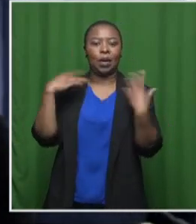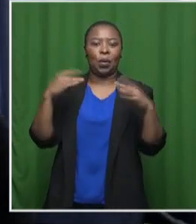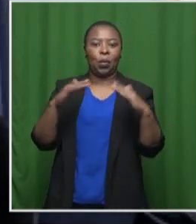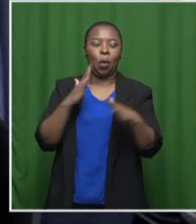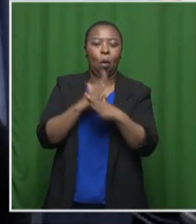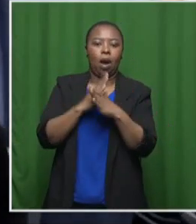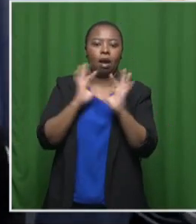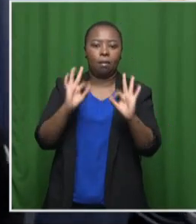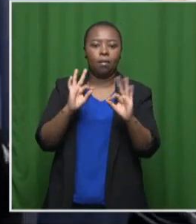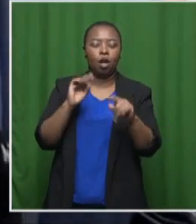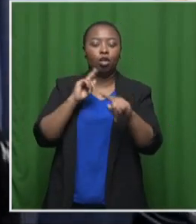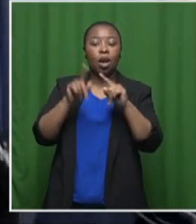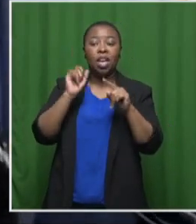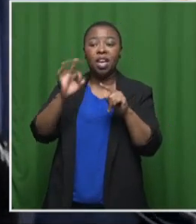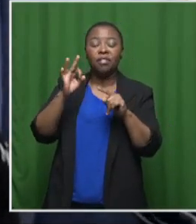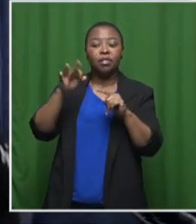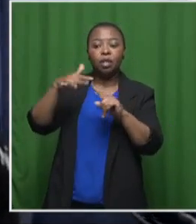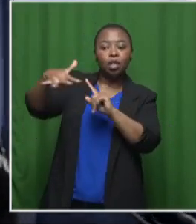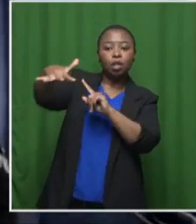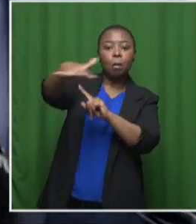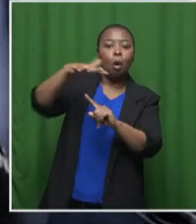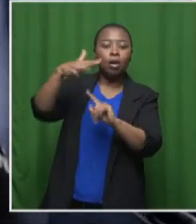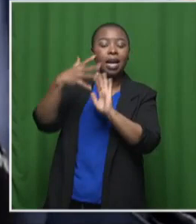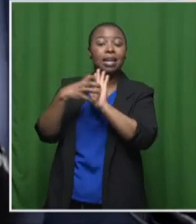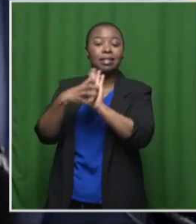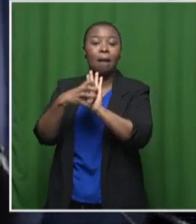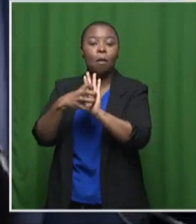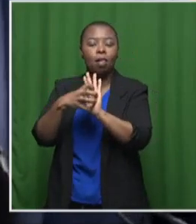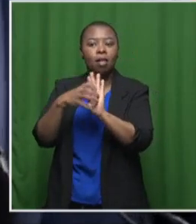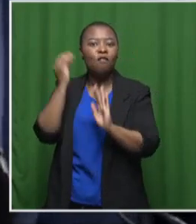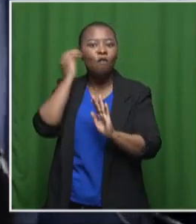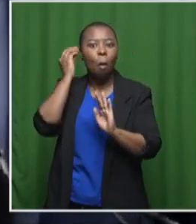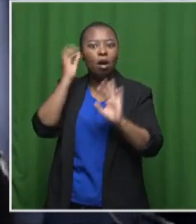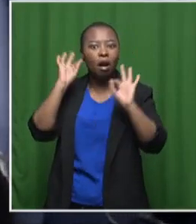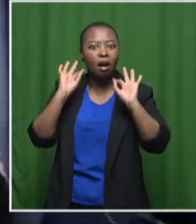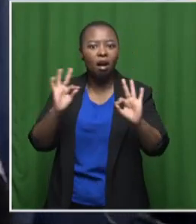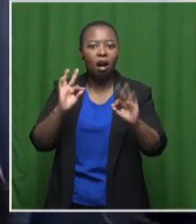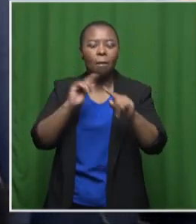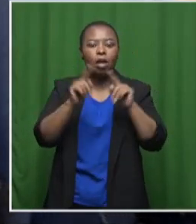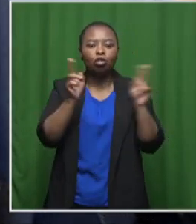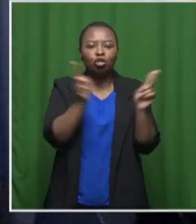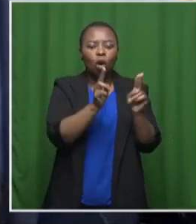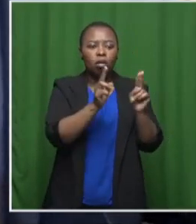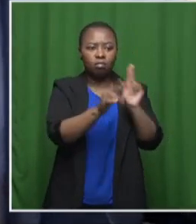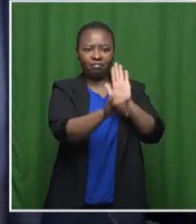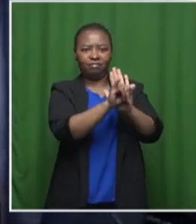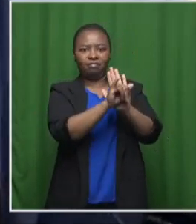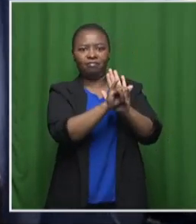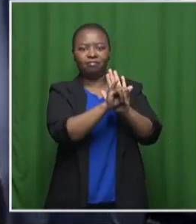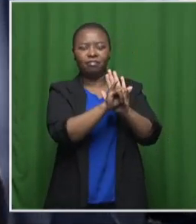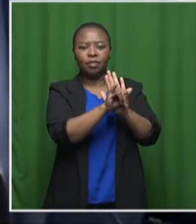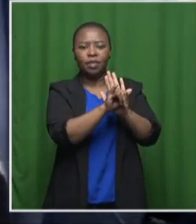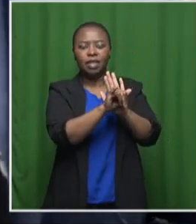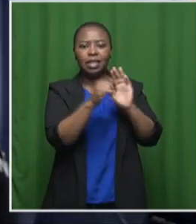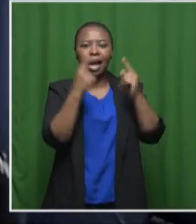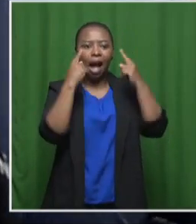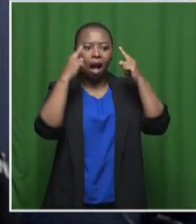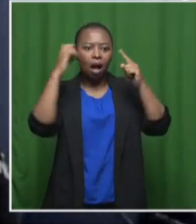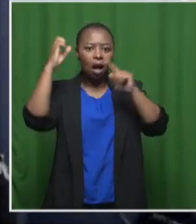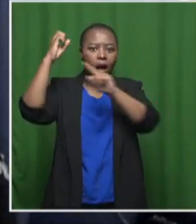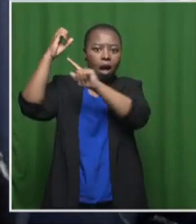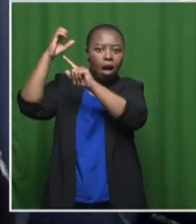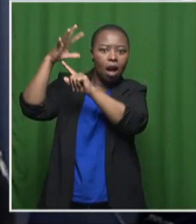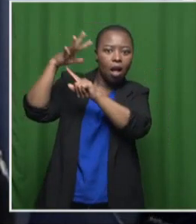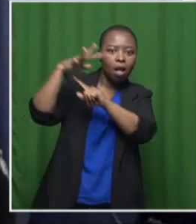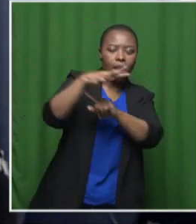do ShotSpotter alone, for example, you get fantastic data, but when you add ShotSpotter with eye in the sky technology,